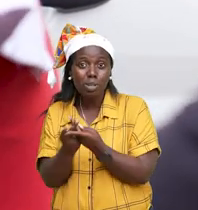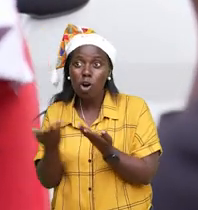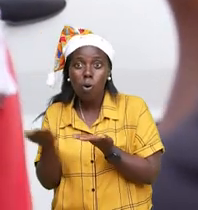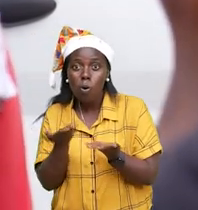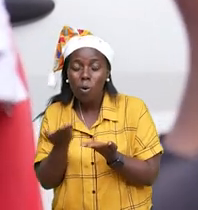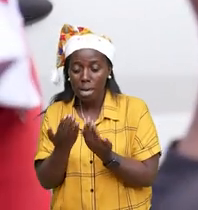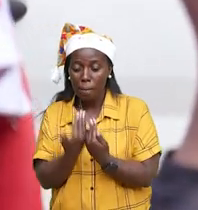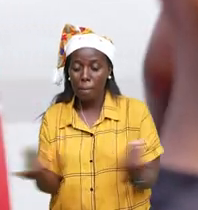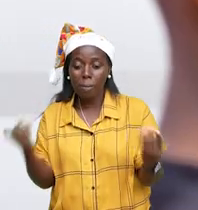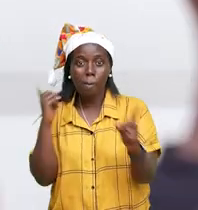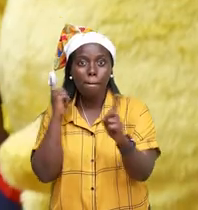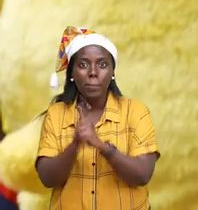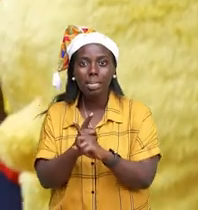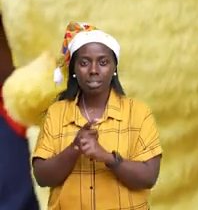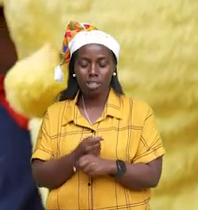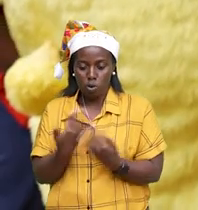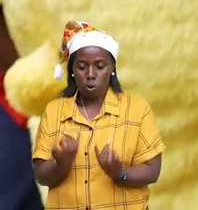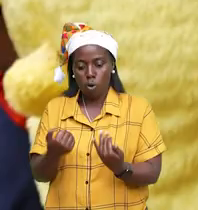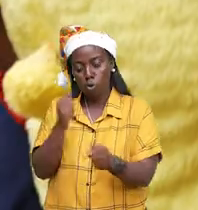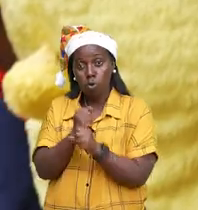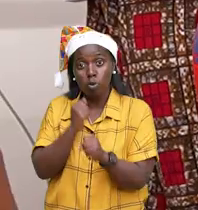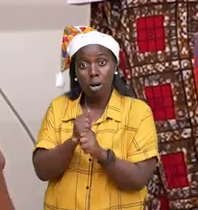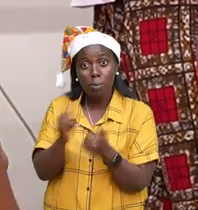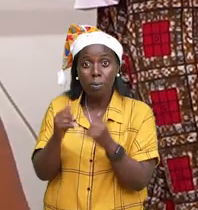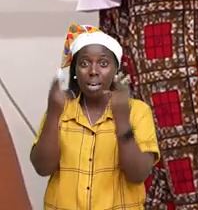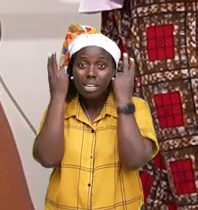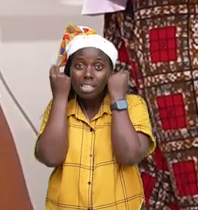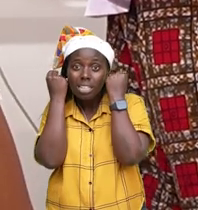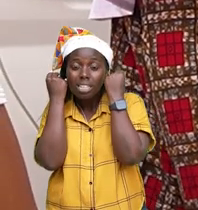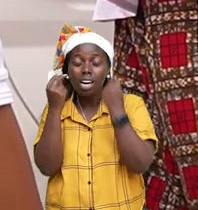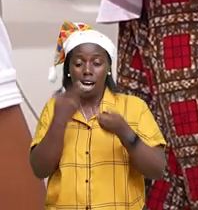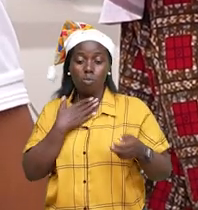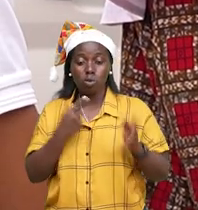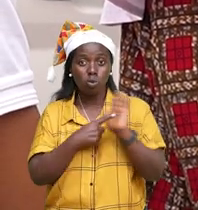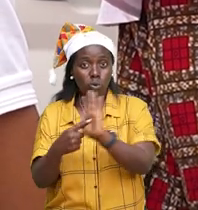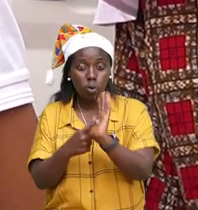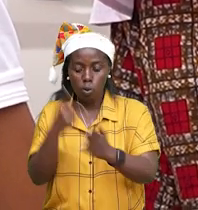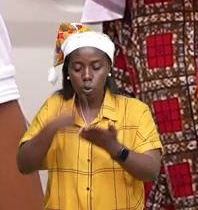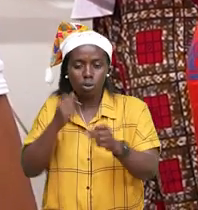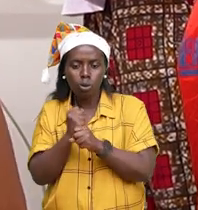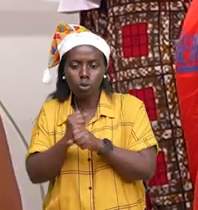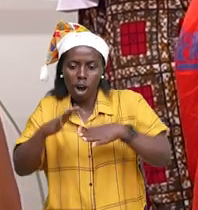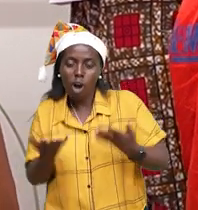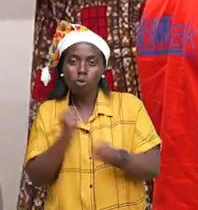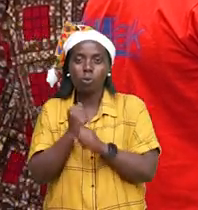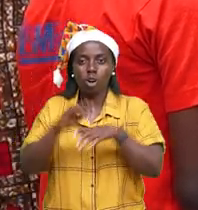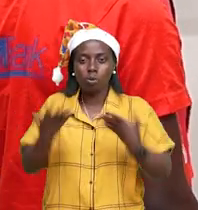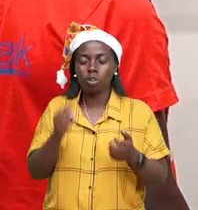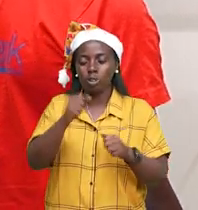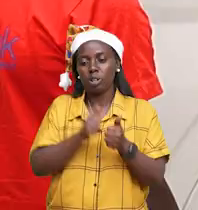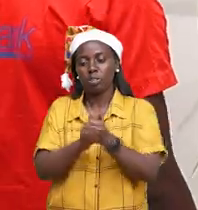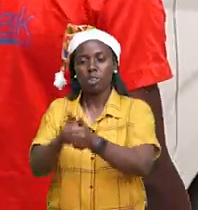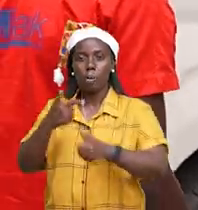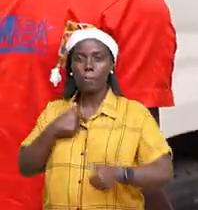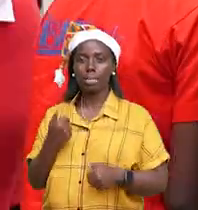where children and books meet. Now we are going to do a tour of Edition Bakame. I'm going to show you what we do and how we do it. You can follow